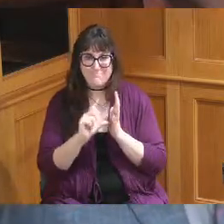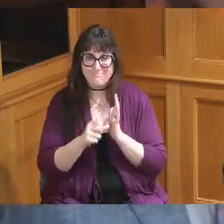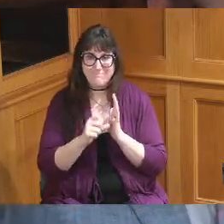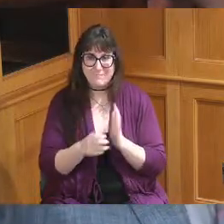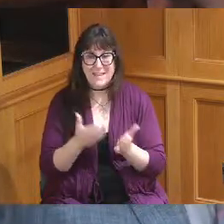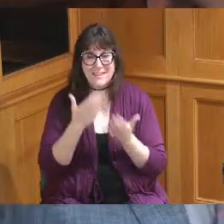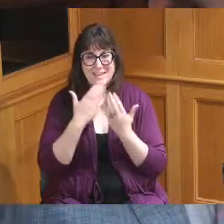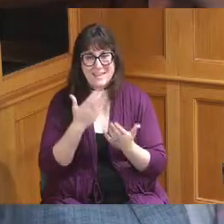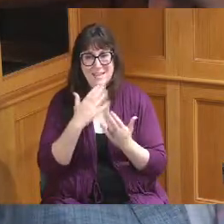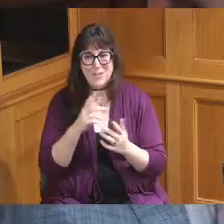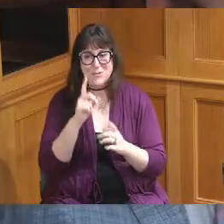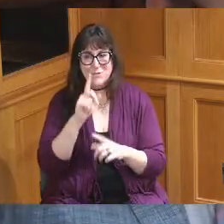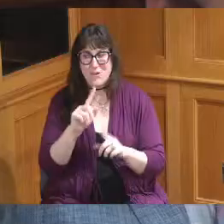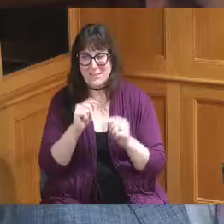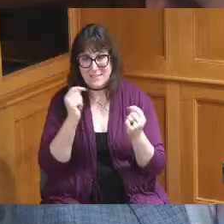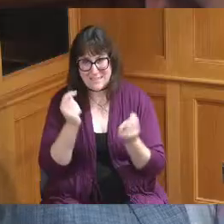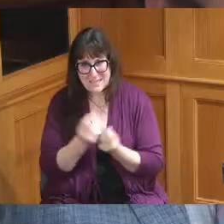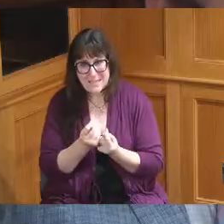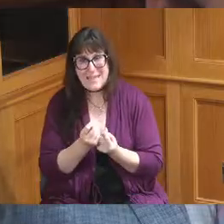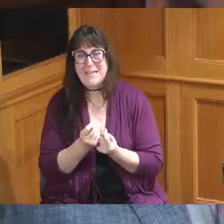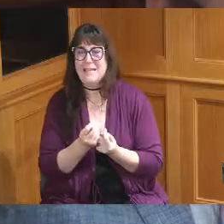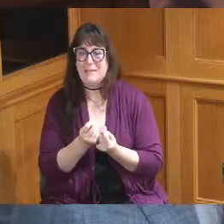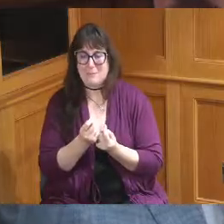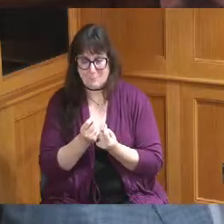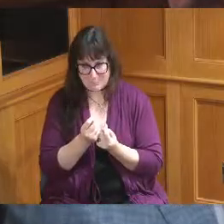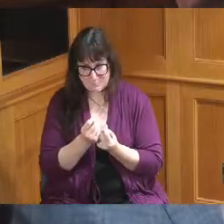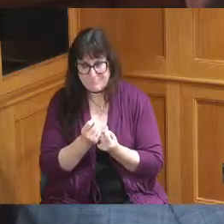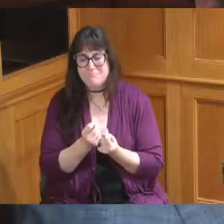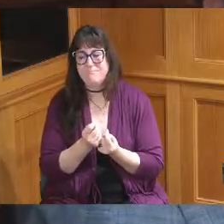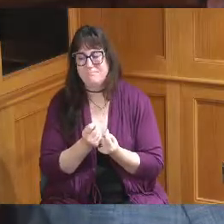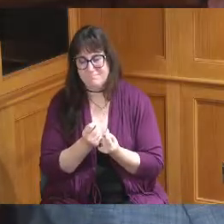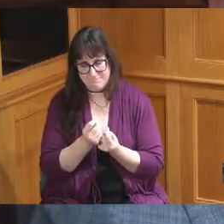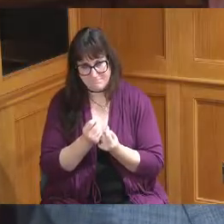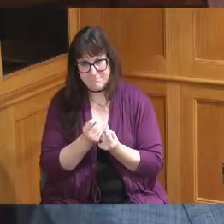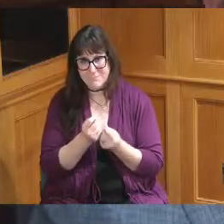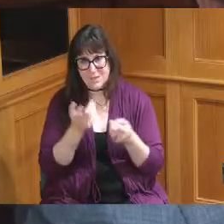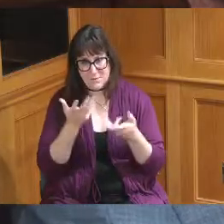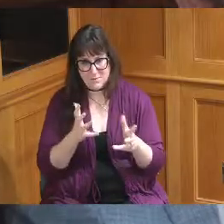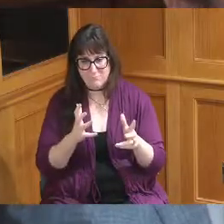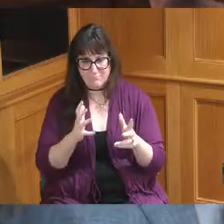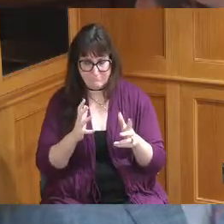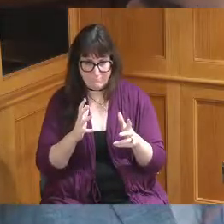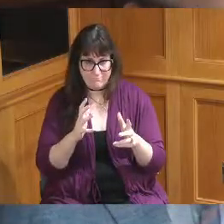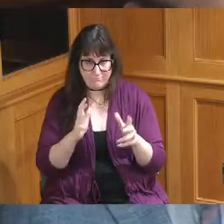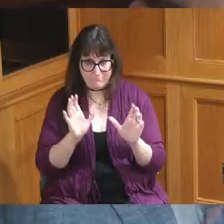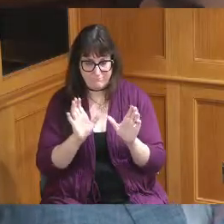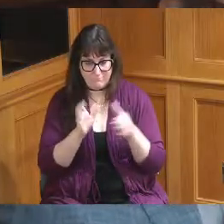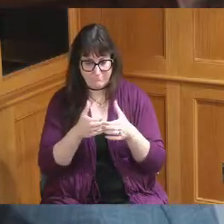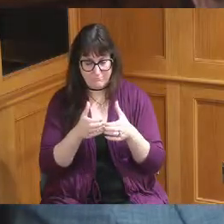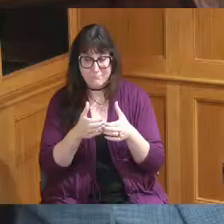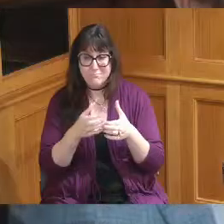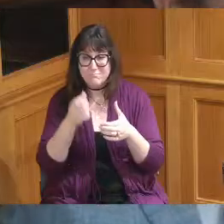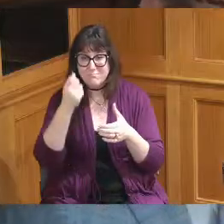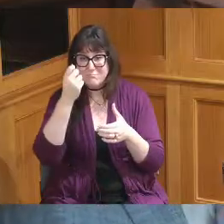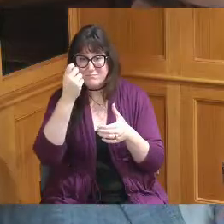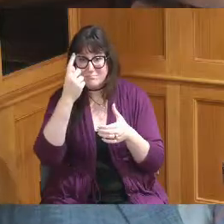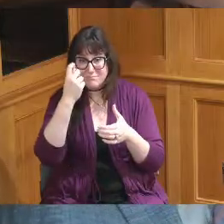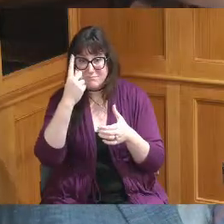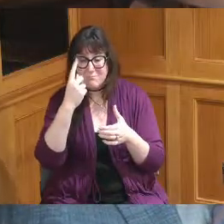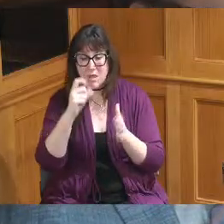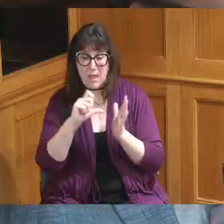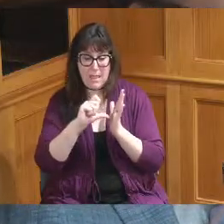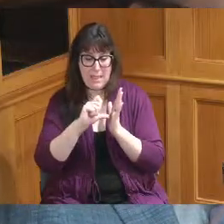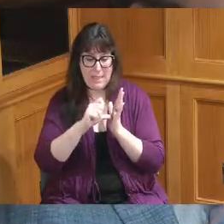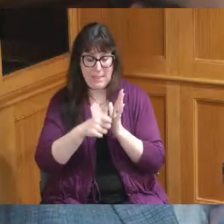thank yous to the team that has been put together. I want to, though, keep highlight on